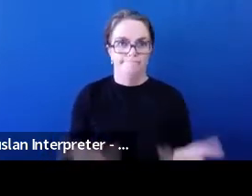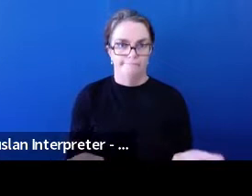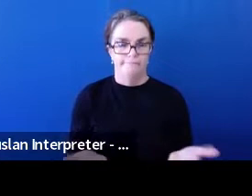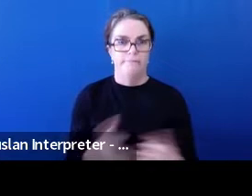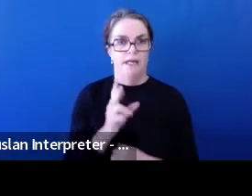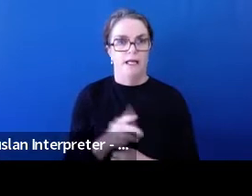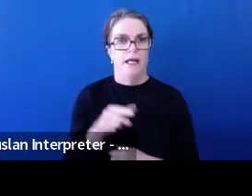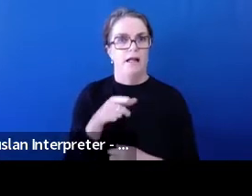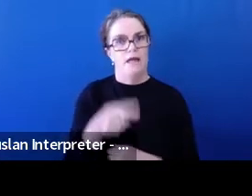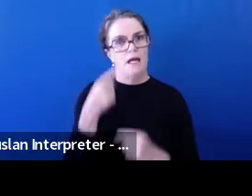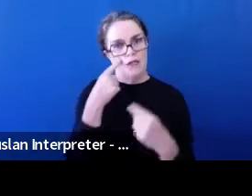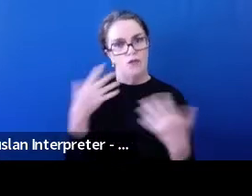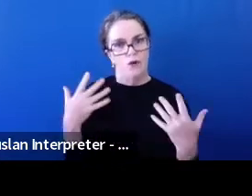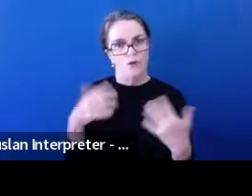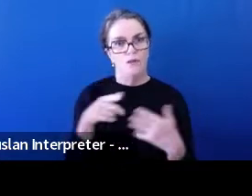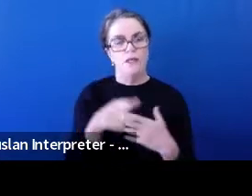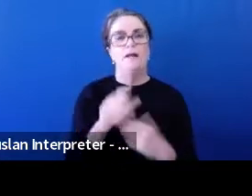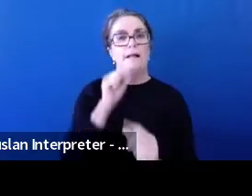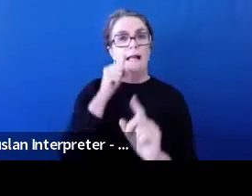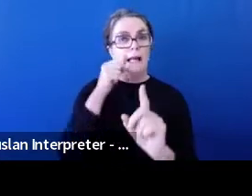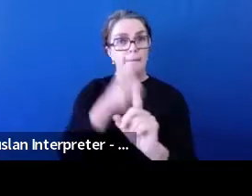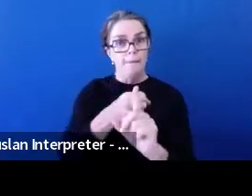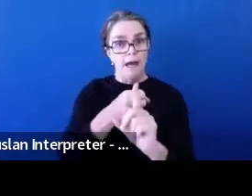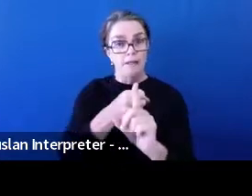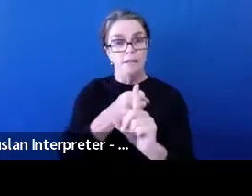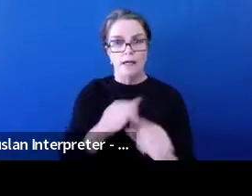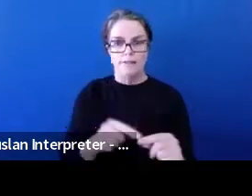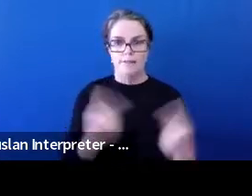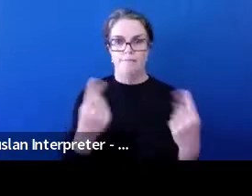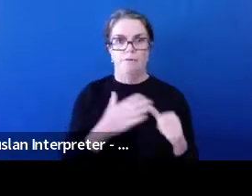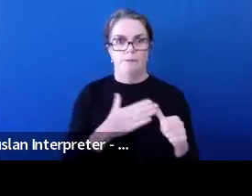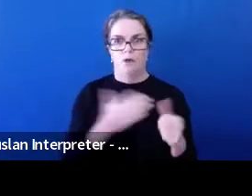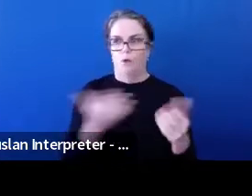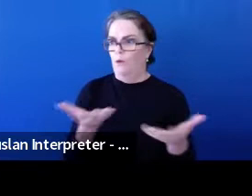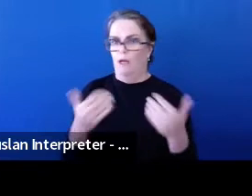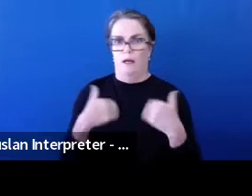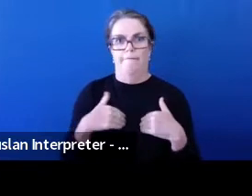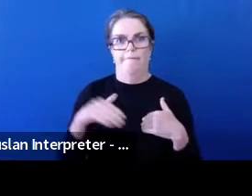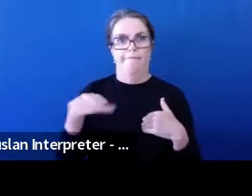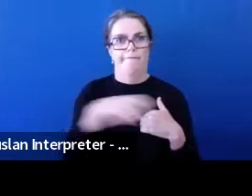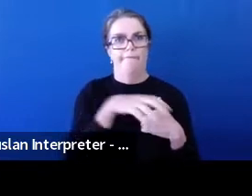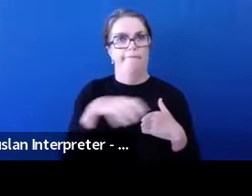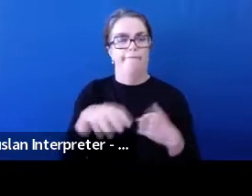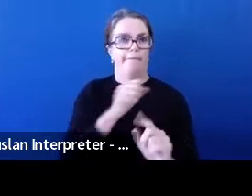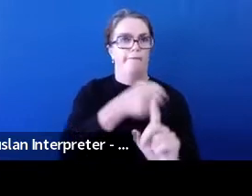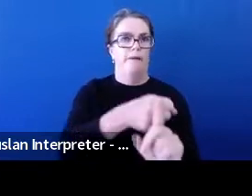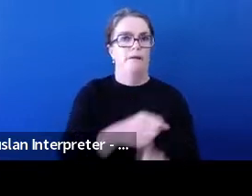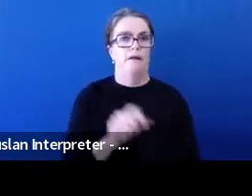are inequitable impacts of COVID. And in that